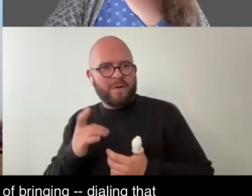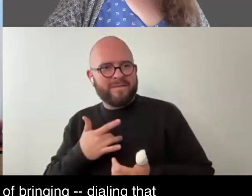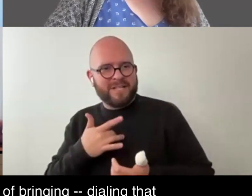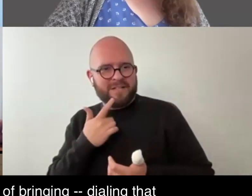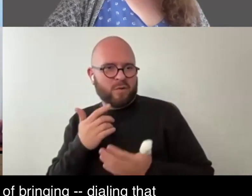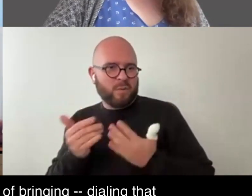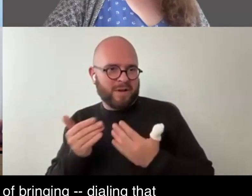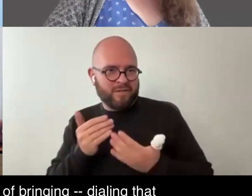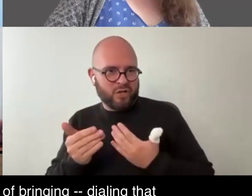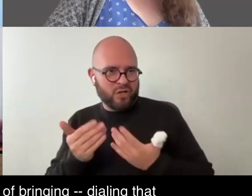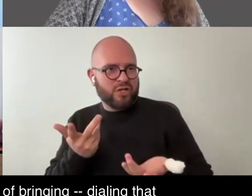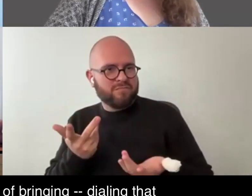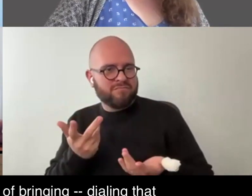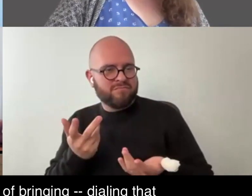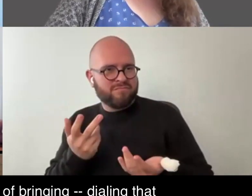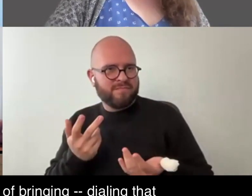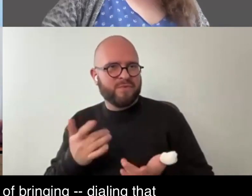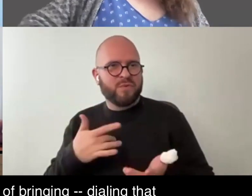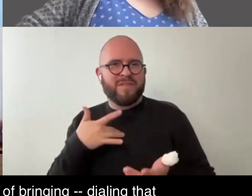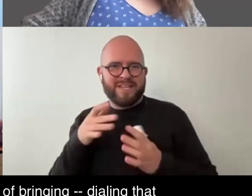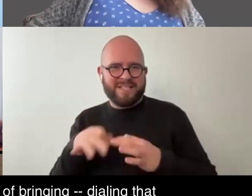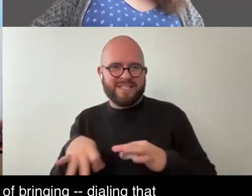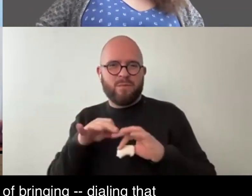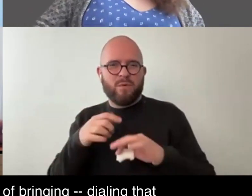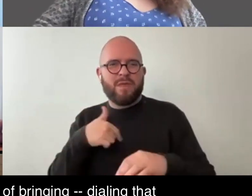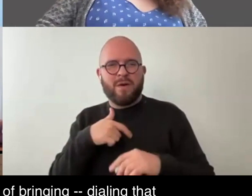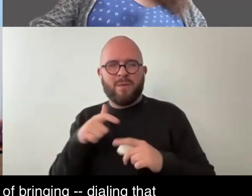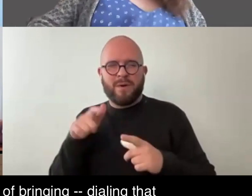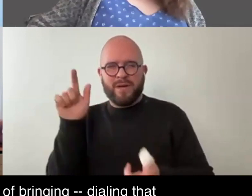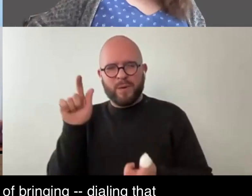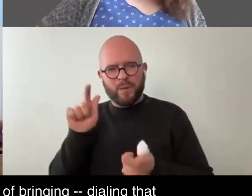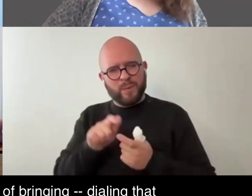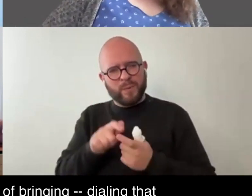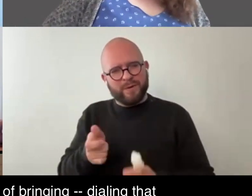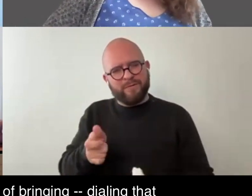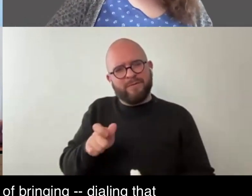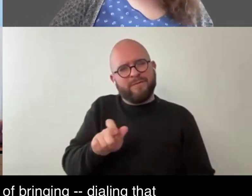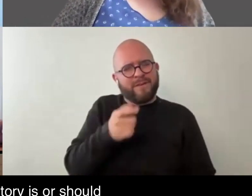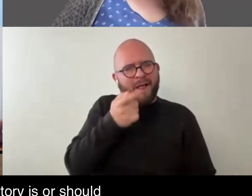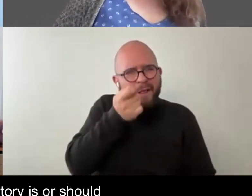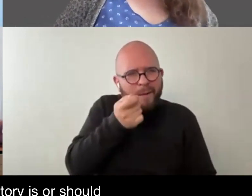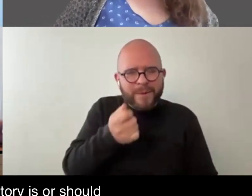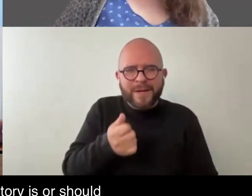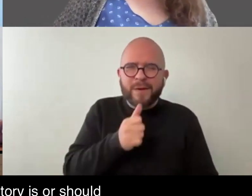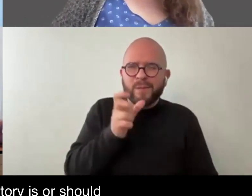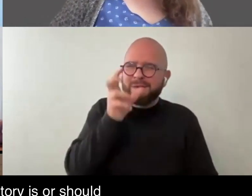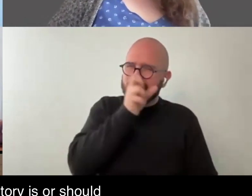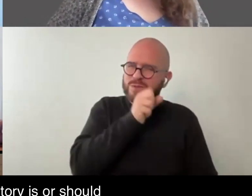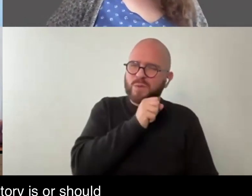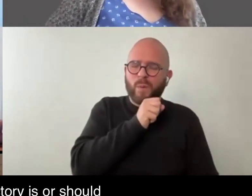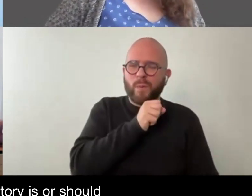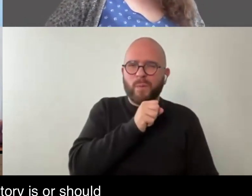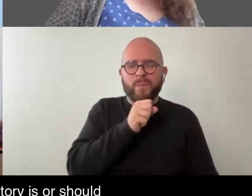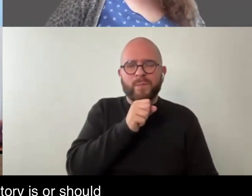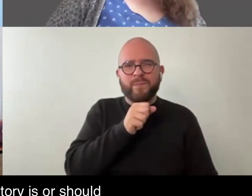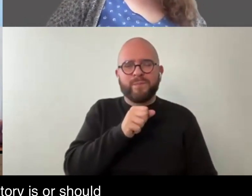So sort of dialing that back a little bit, not assuming that it's clear what that trajectory